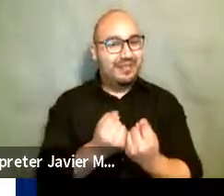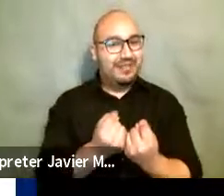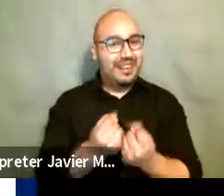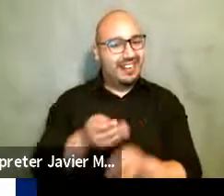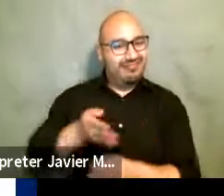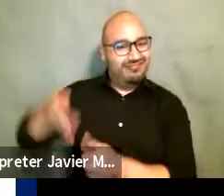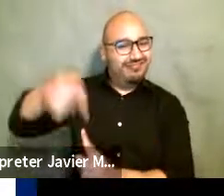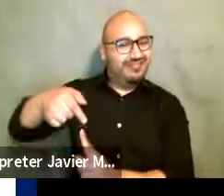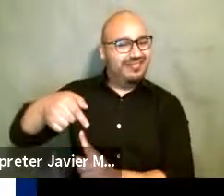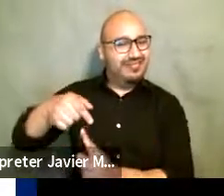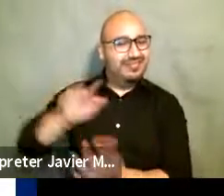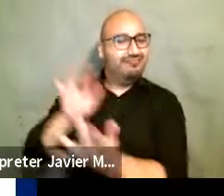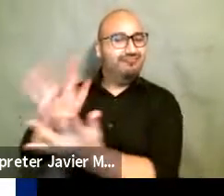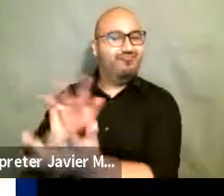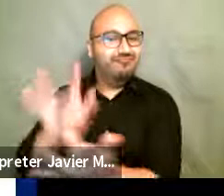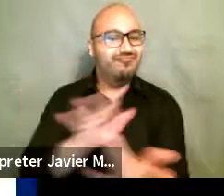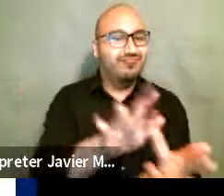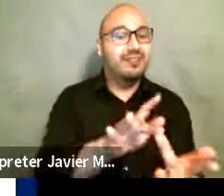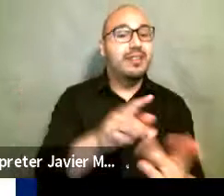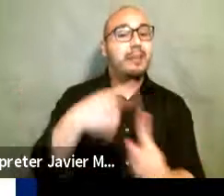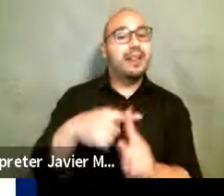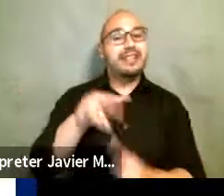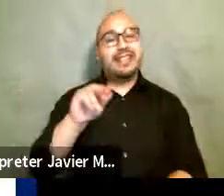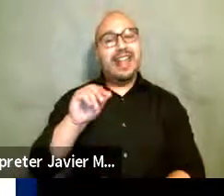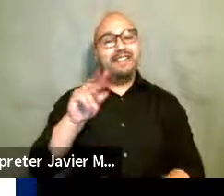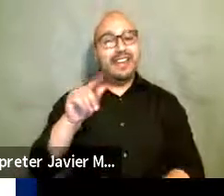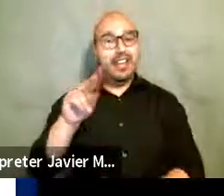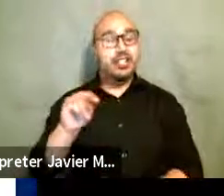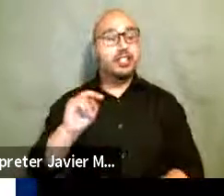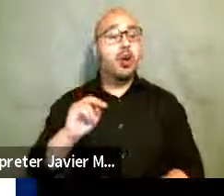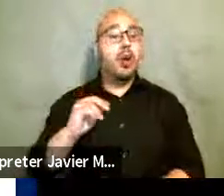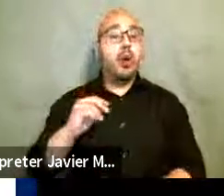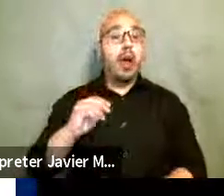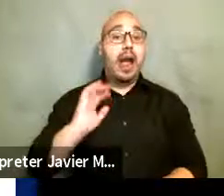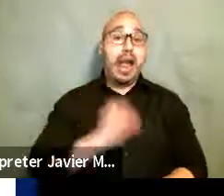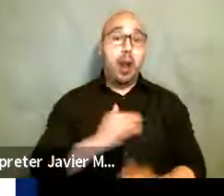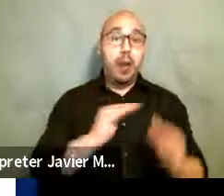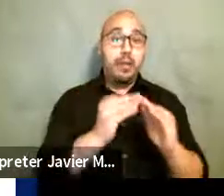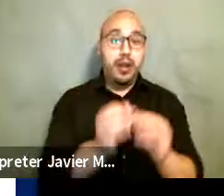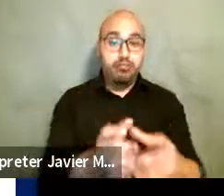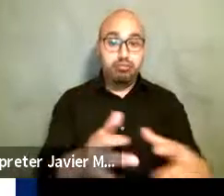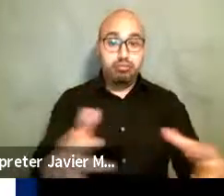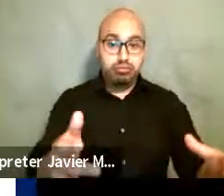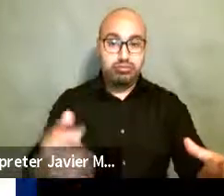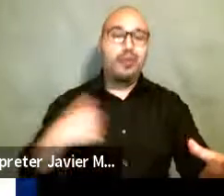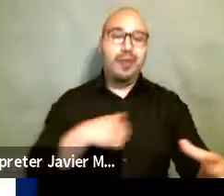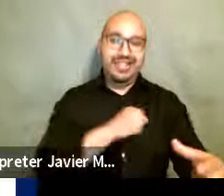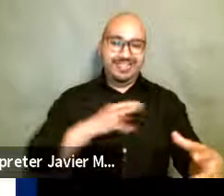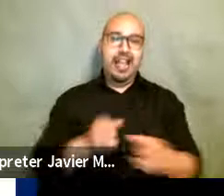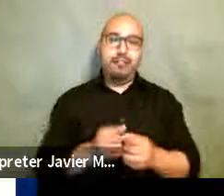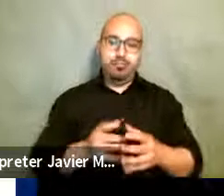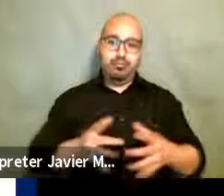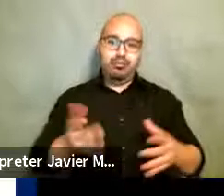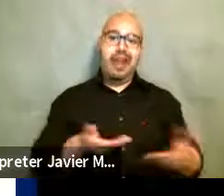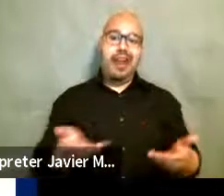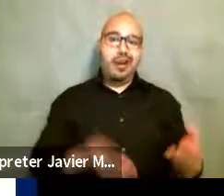and navigation. So we are growing as the needs of our community grow. We try to grow to serve them.